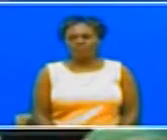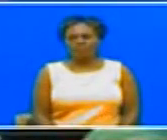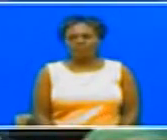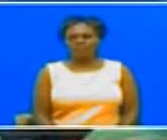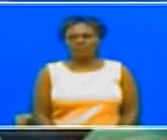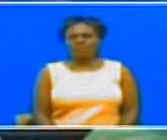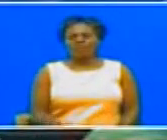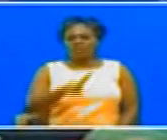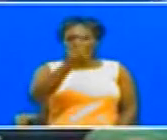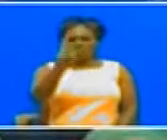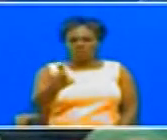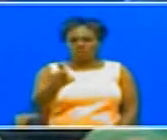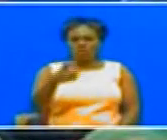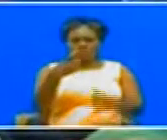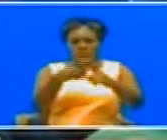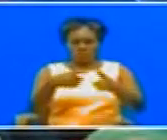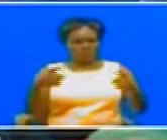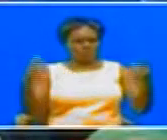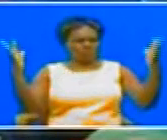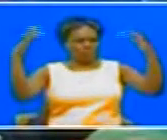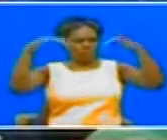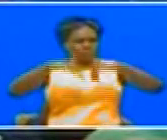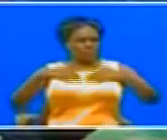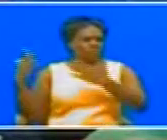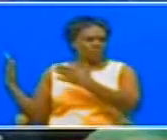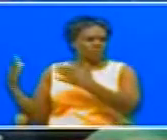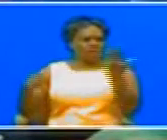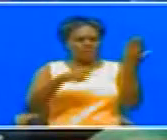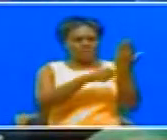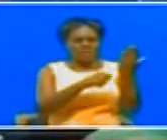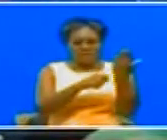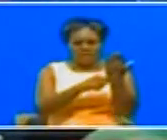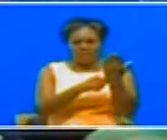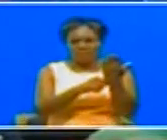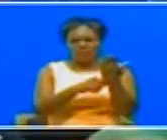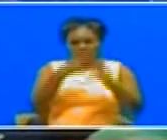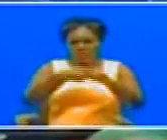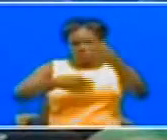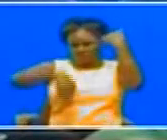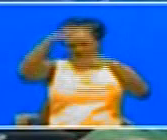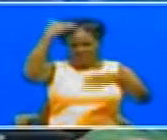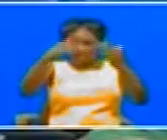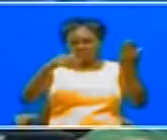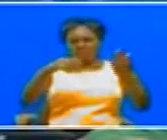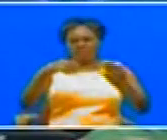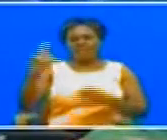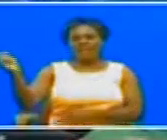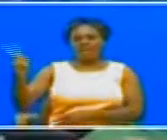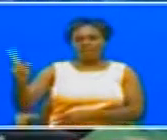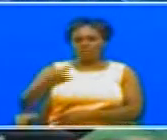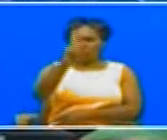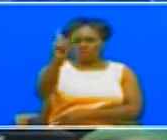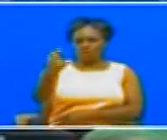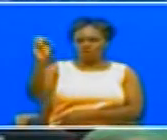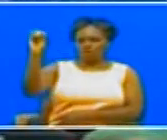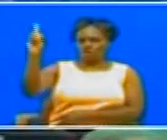All right, we've got a couple of questions from the audience. Sir, go ahead. My name is Phil Bataganyo, University of Nairobi. I have a question for both